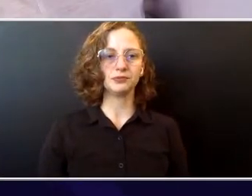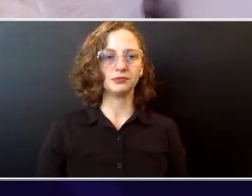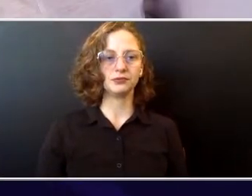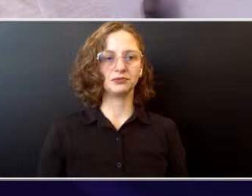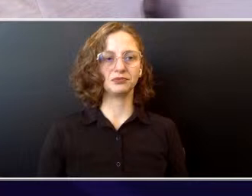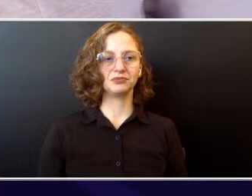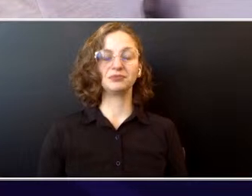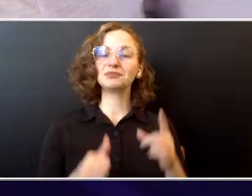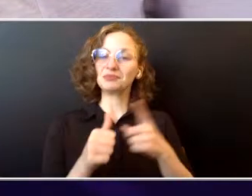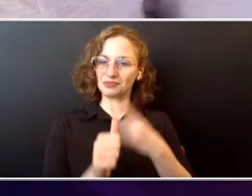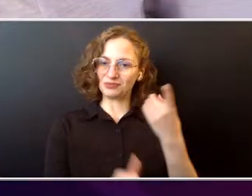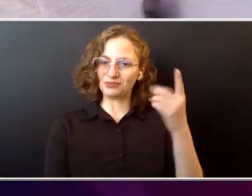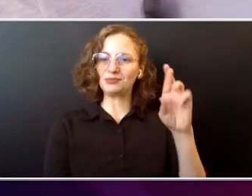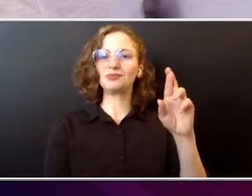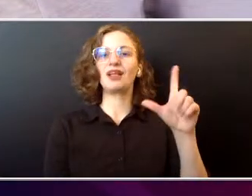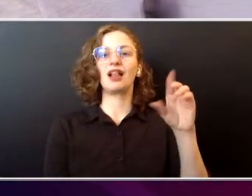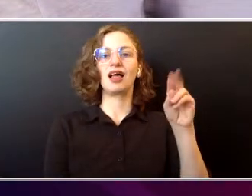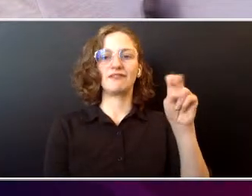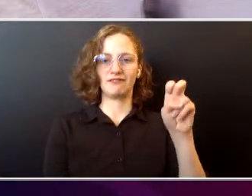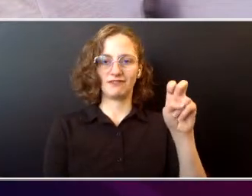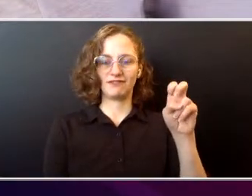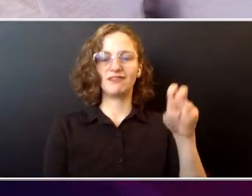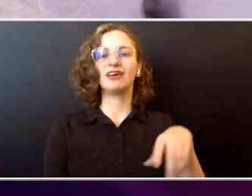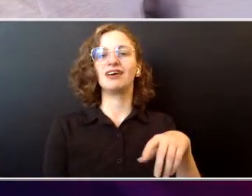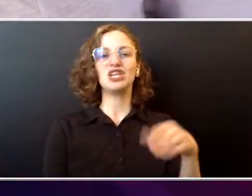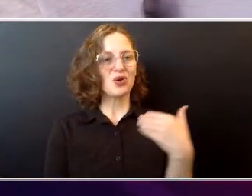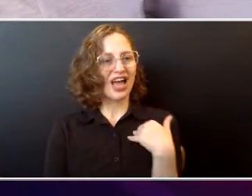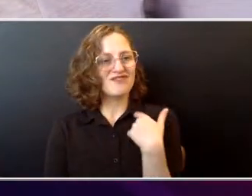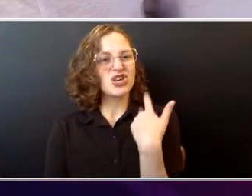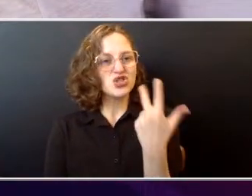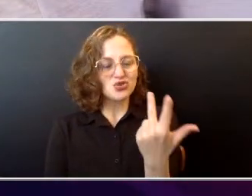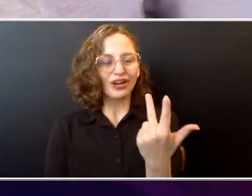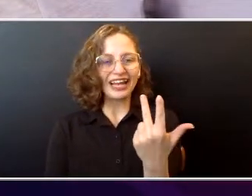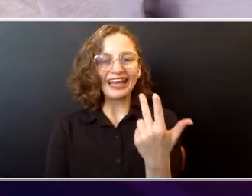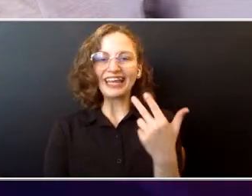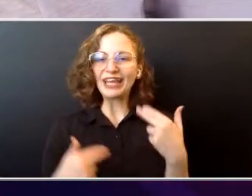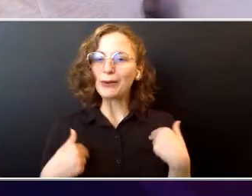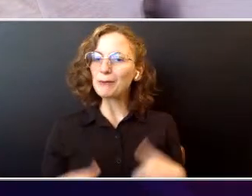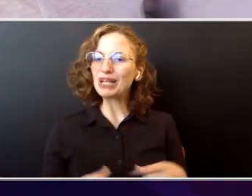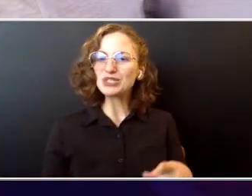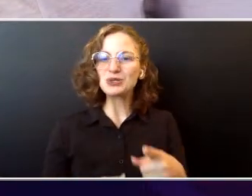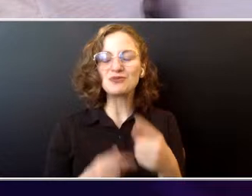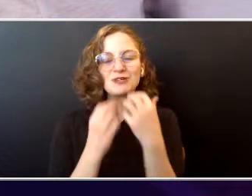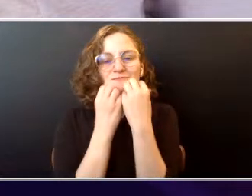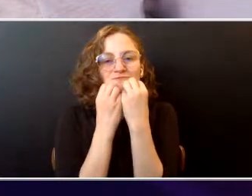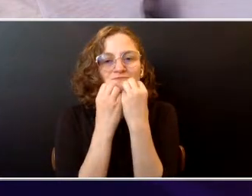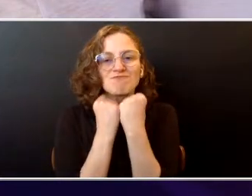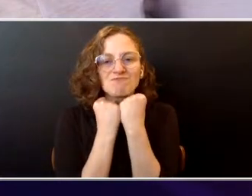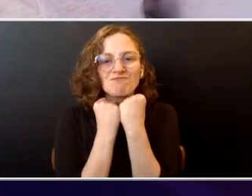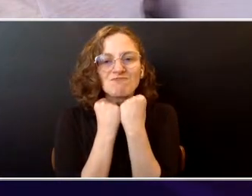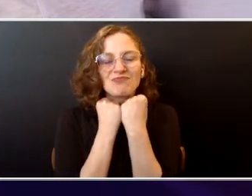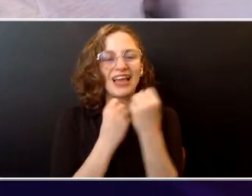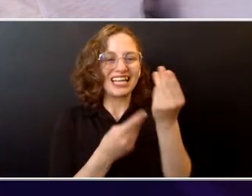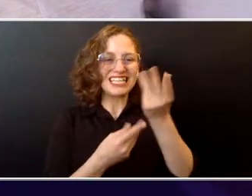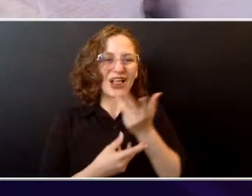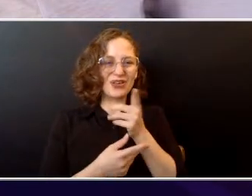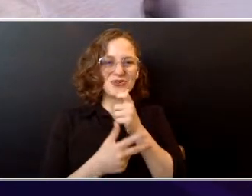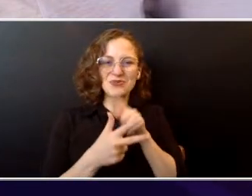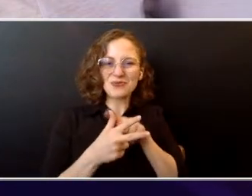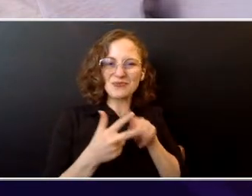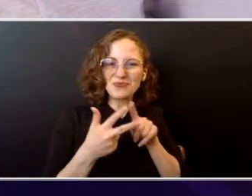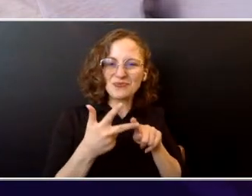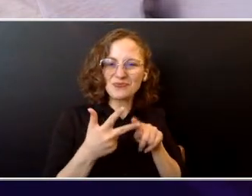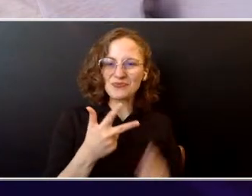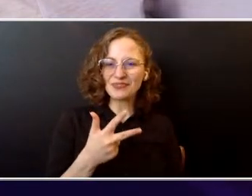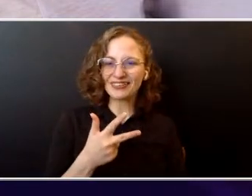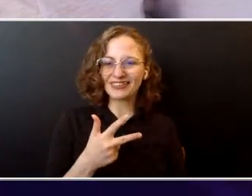Love because you have 3 human beings you're very passionate about. Tell us who these cutie patooties are. That's what I call the